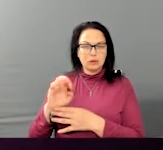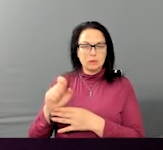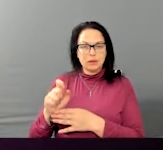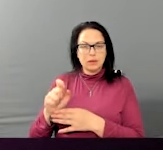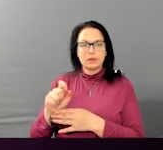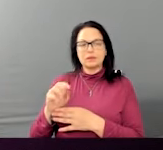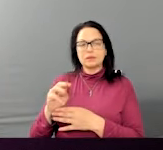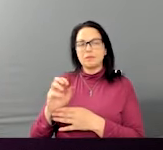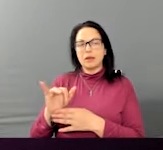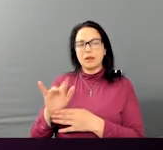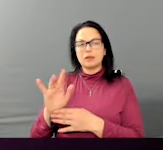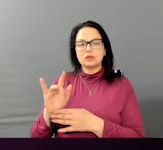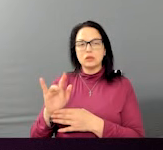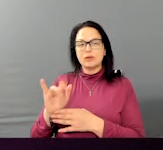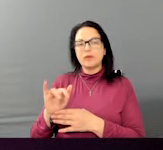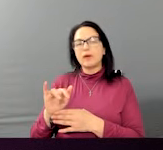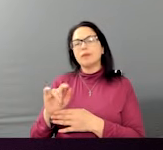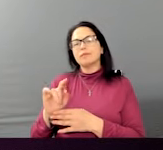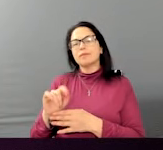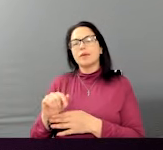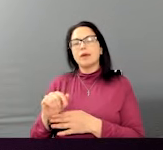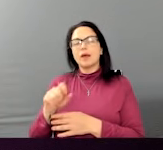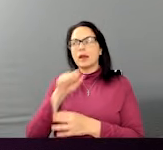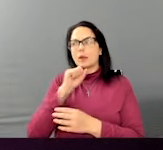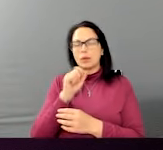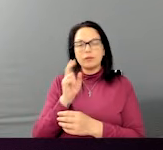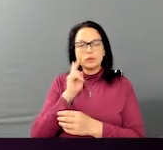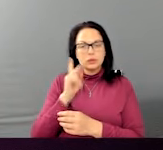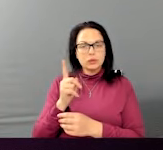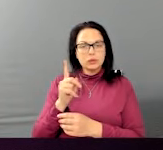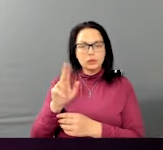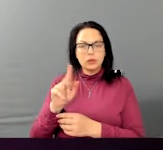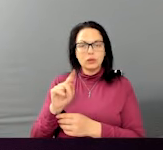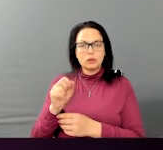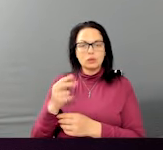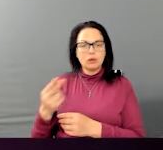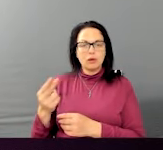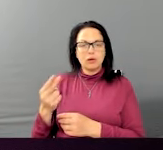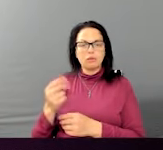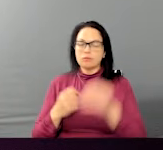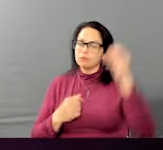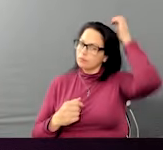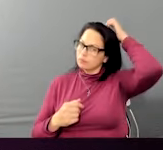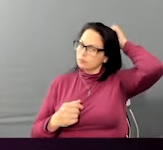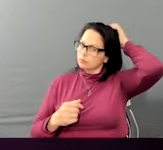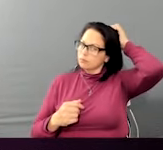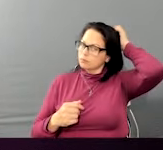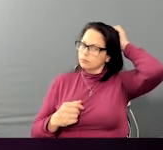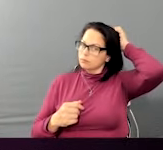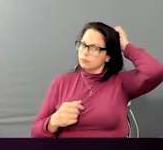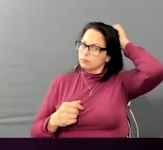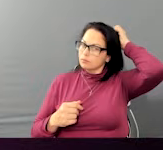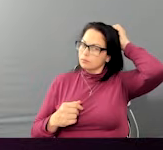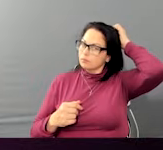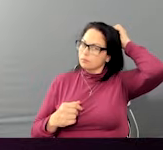going to be amazing, and I'd love to see you folks out there. It's going to be in Salt Lake City. So check that out. The last